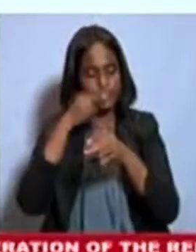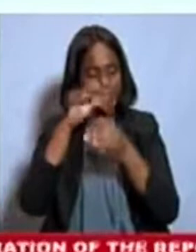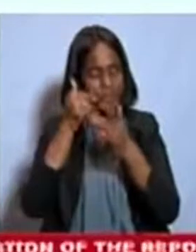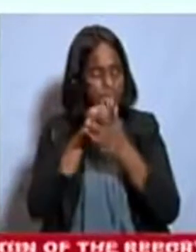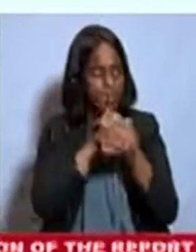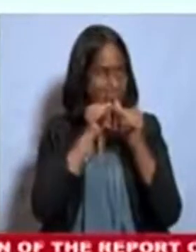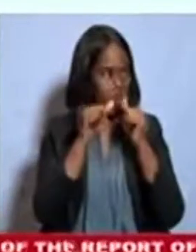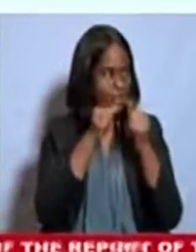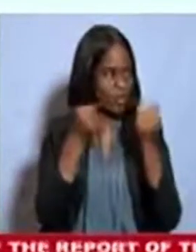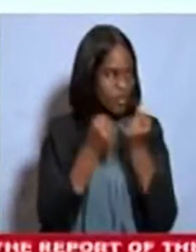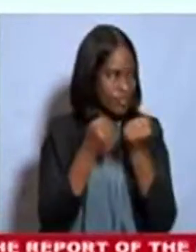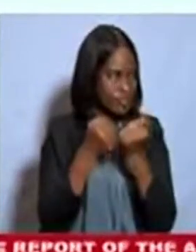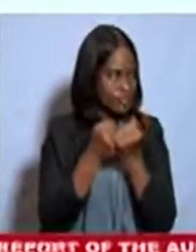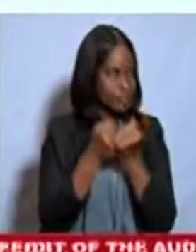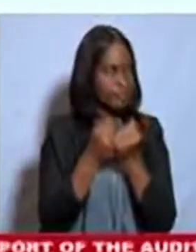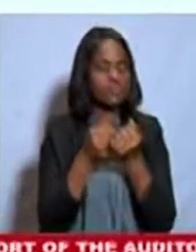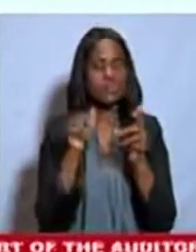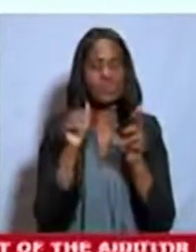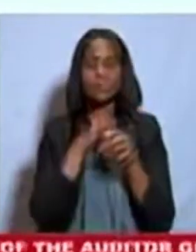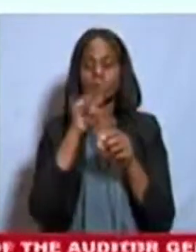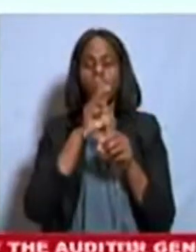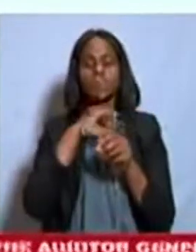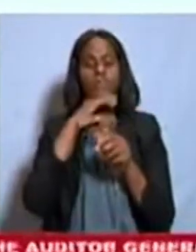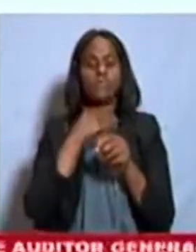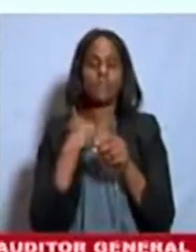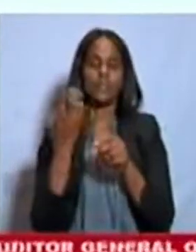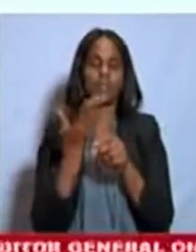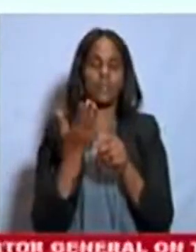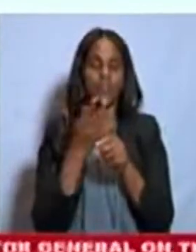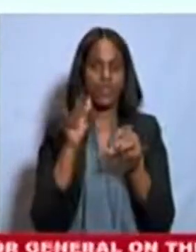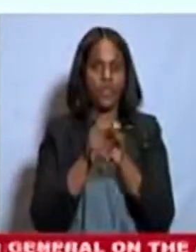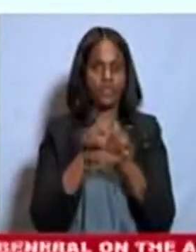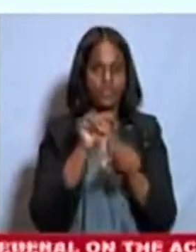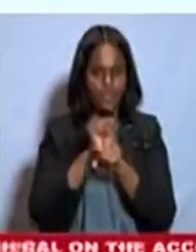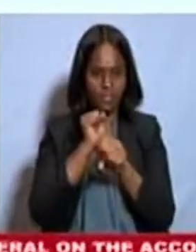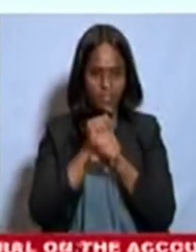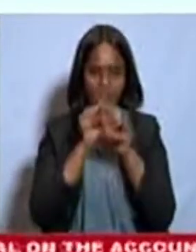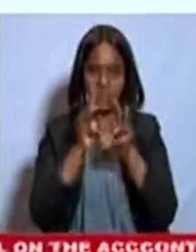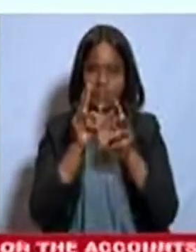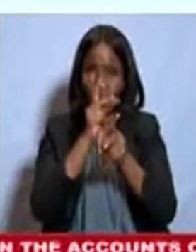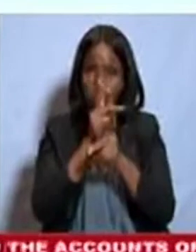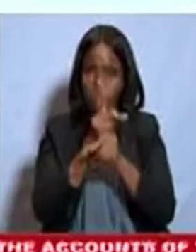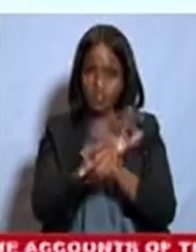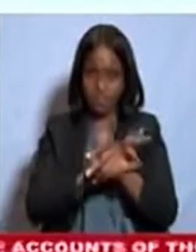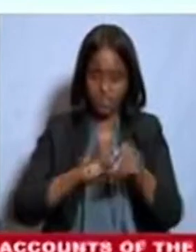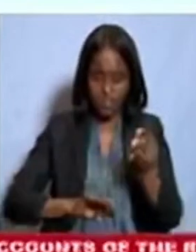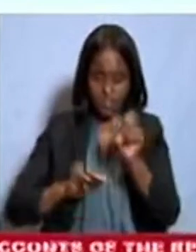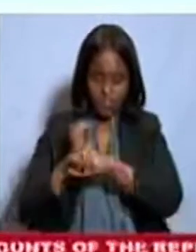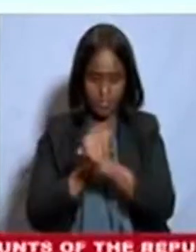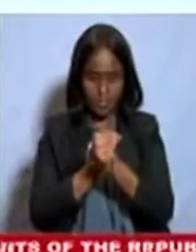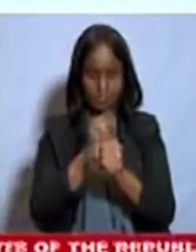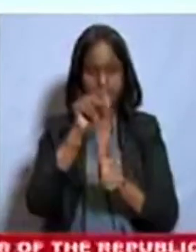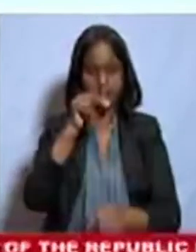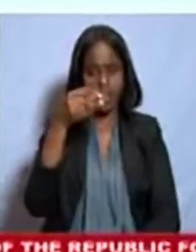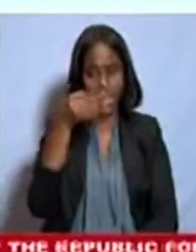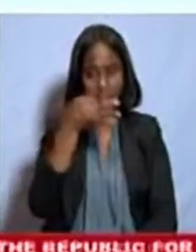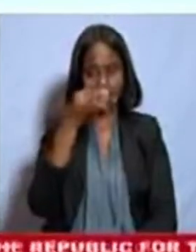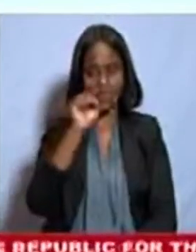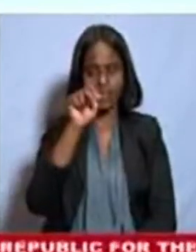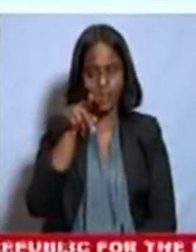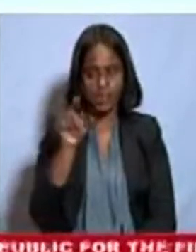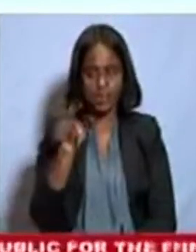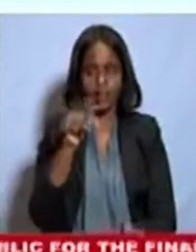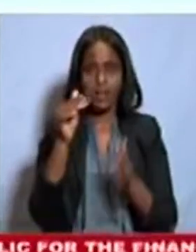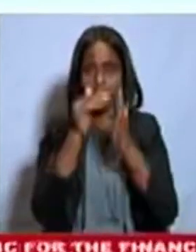agricultural inputs in adequate amounts. In an effort to sustain the Food Security Pact, FSP, the